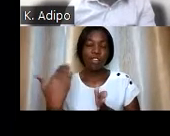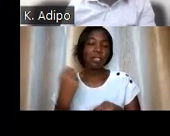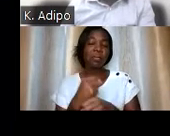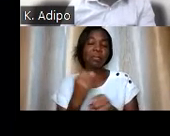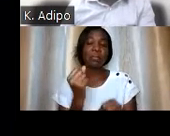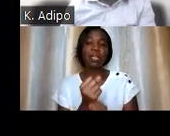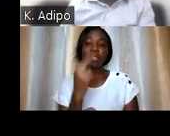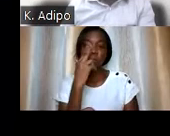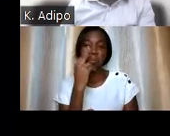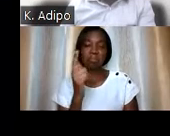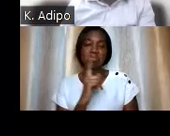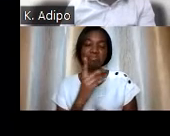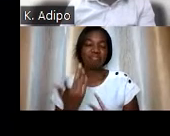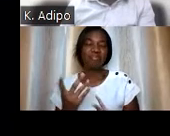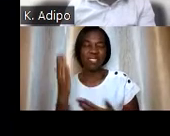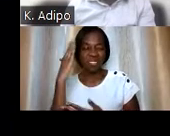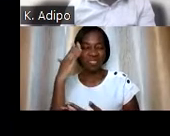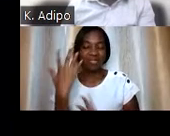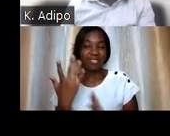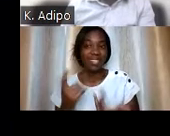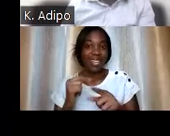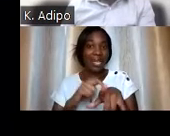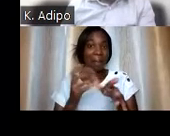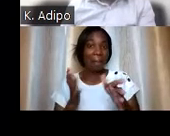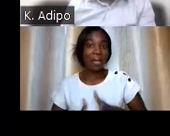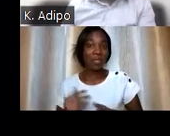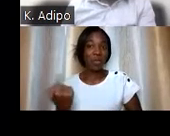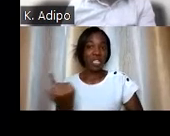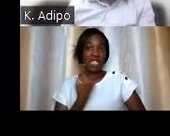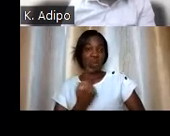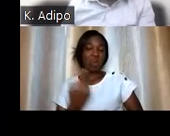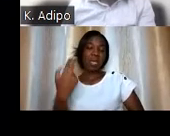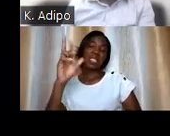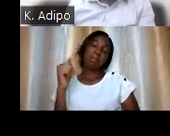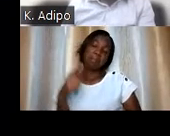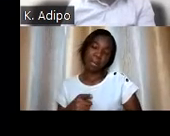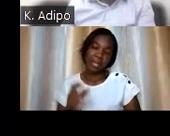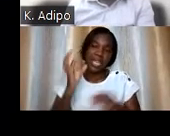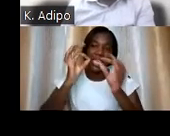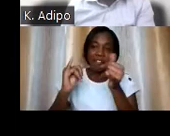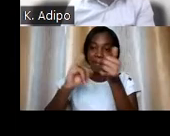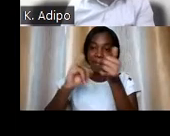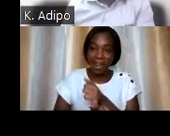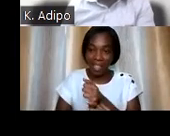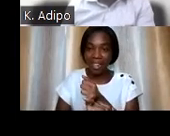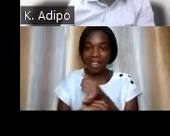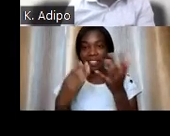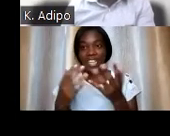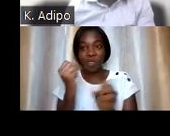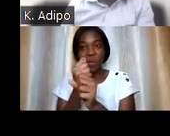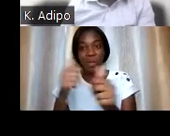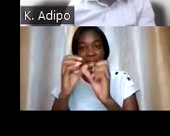say, when someone is single, HR is to blame. When they get married and things are not working, HR is to